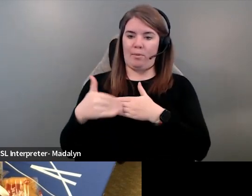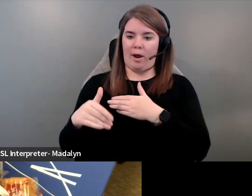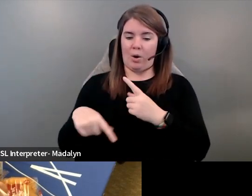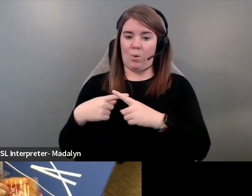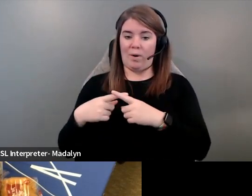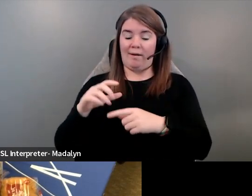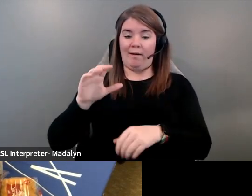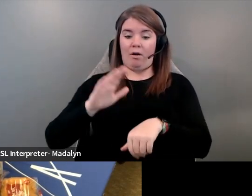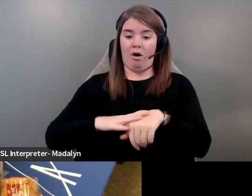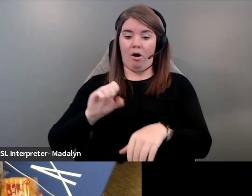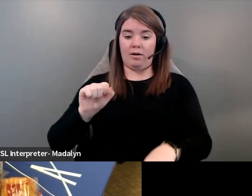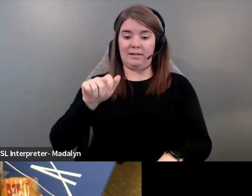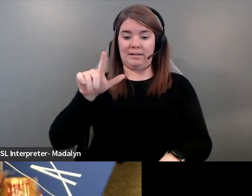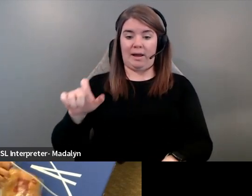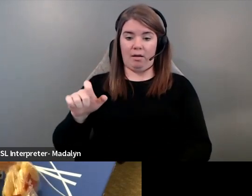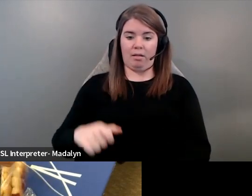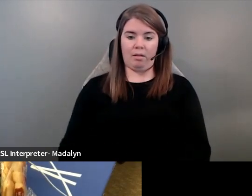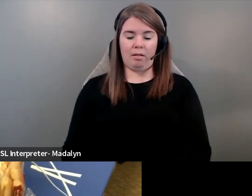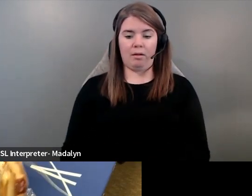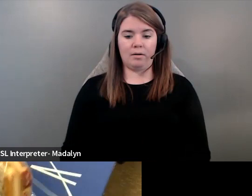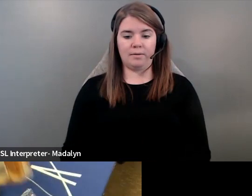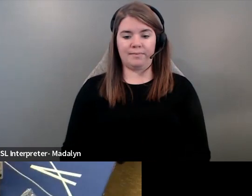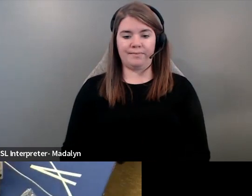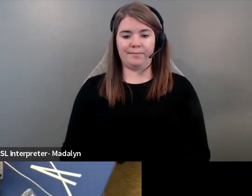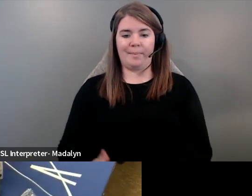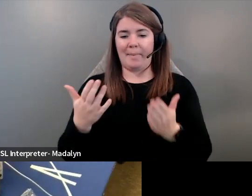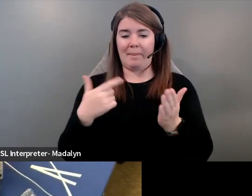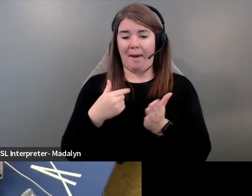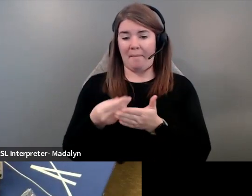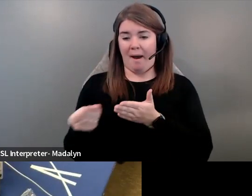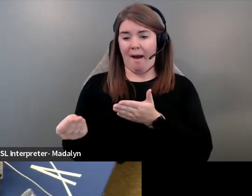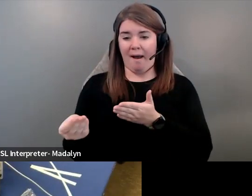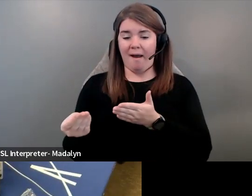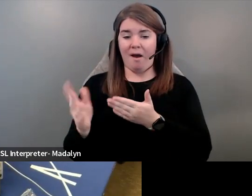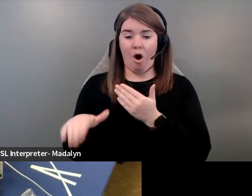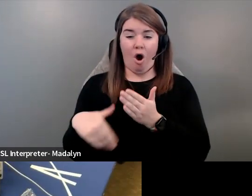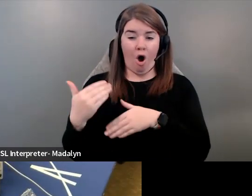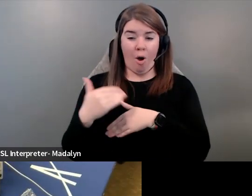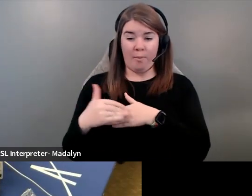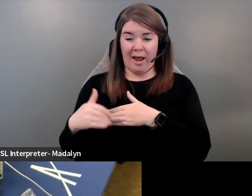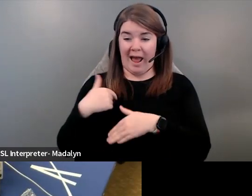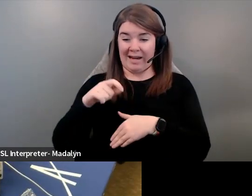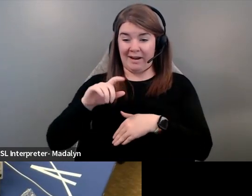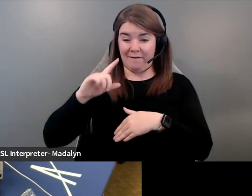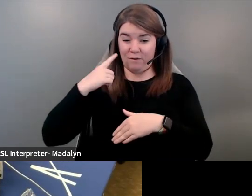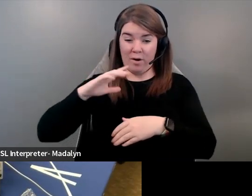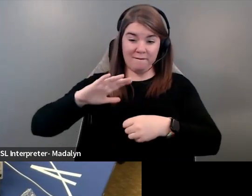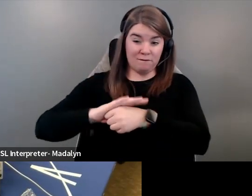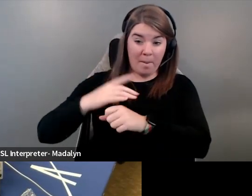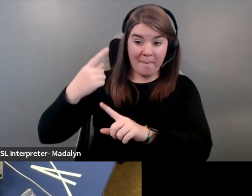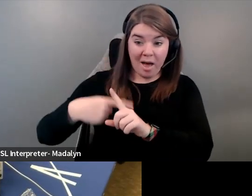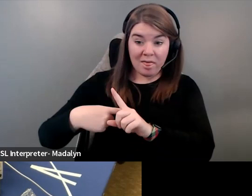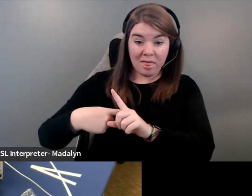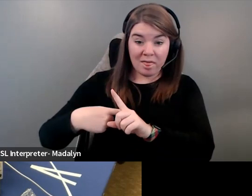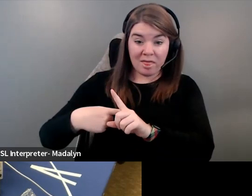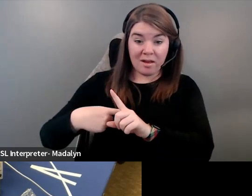that bread, grab this one. So maybe I'd buy all the bread I would need in a month, and you take that